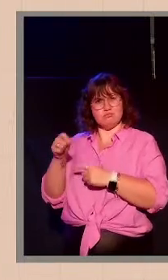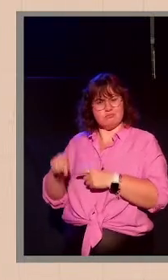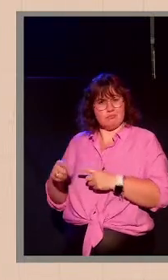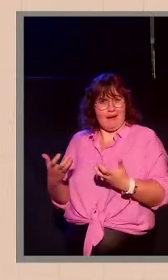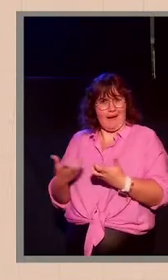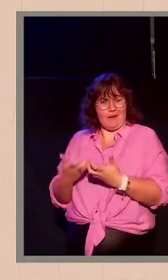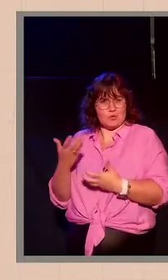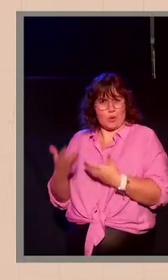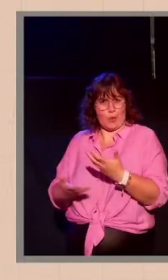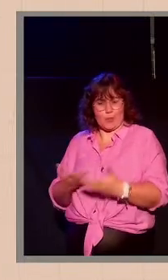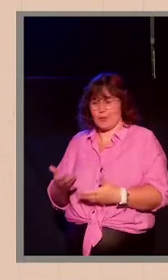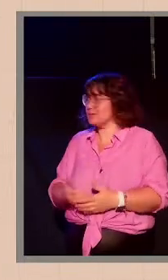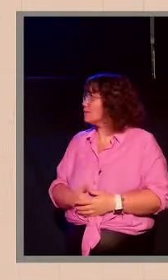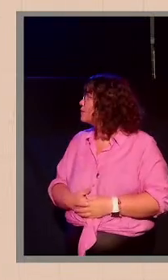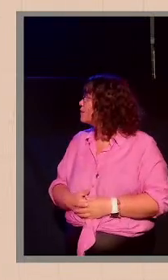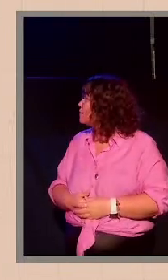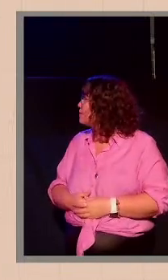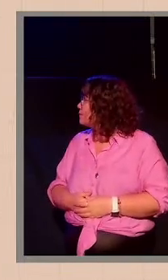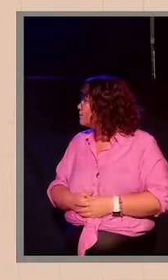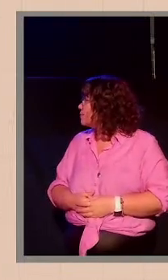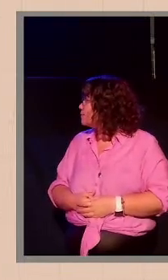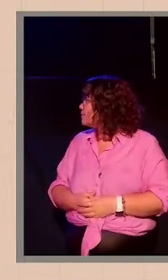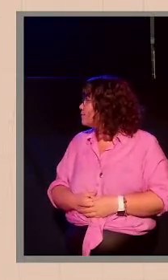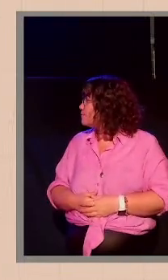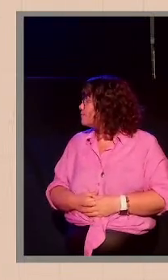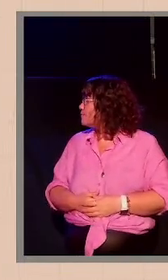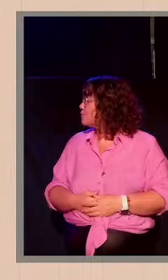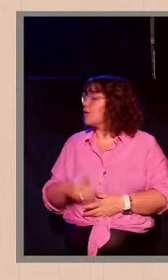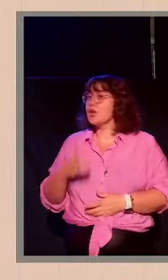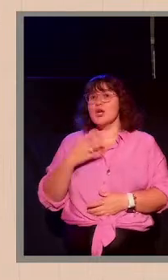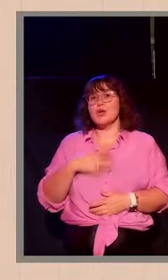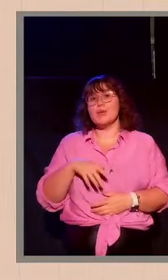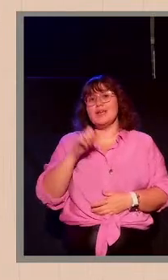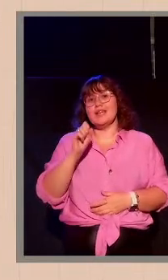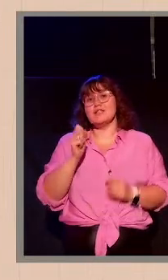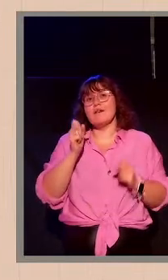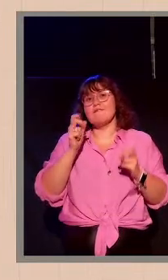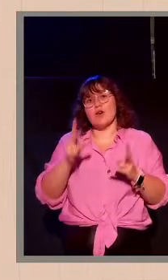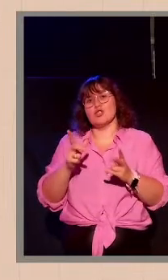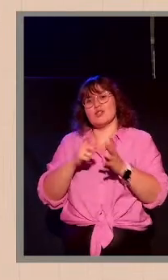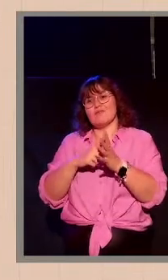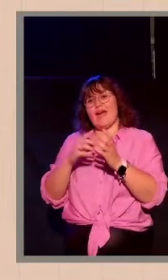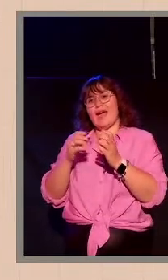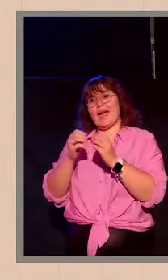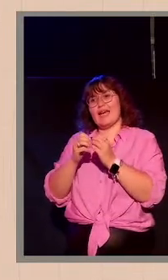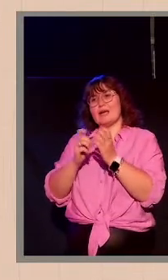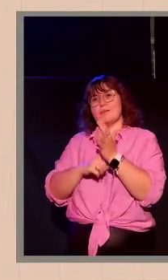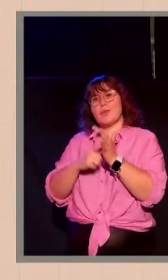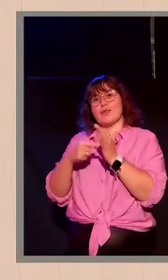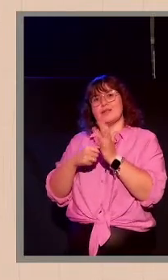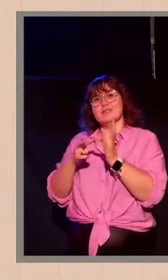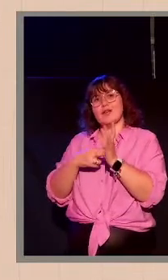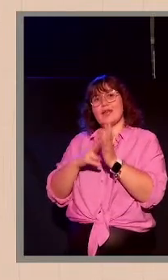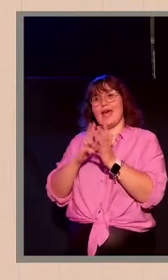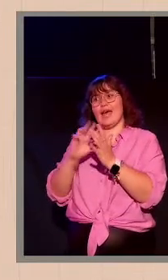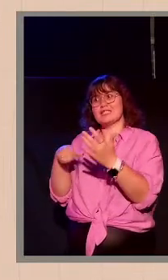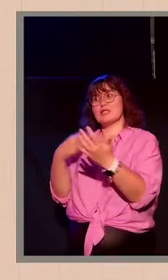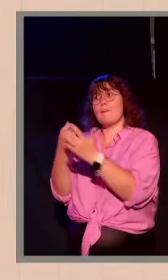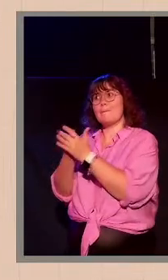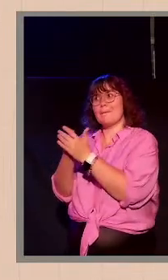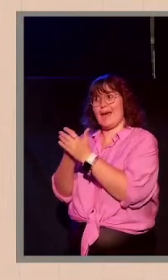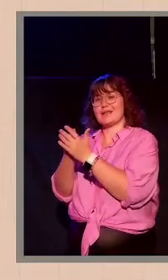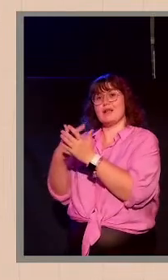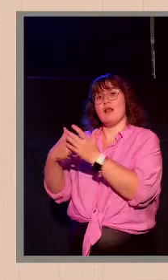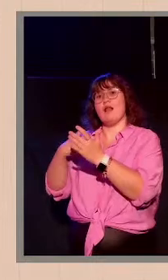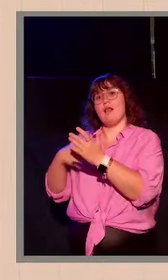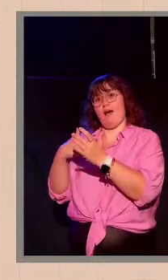it? All you need a version of Ableton that has the Max for Live